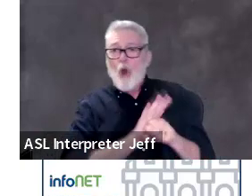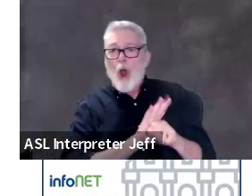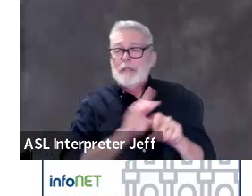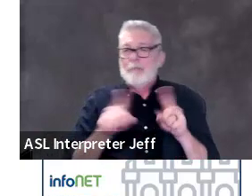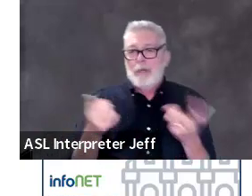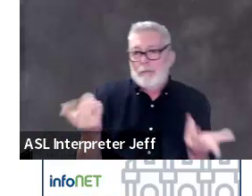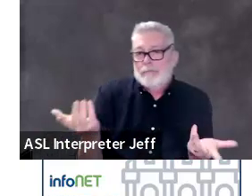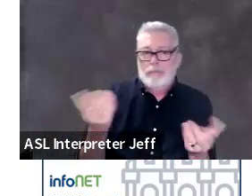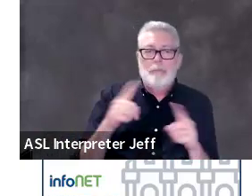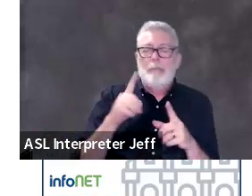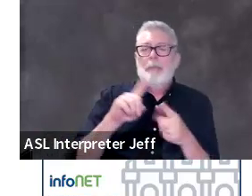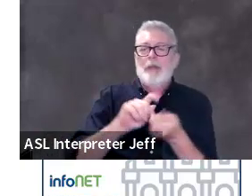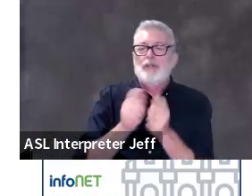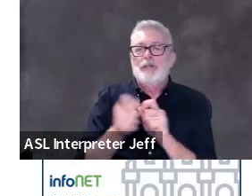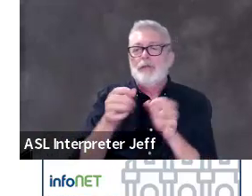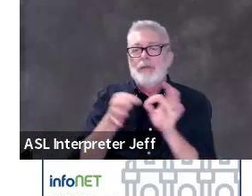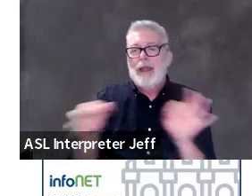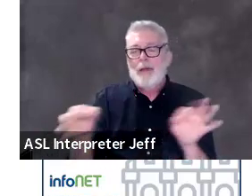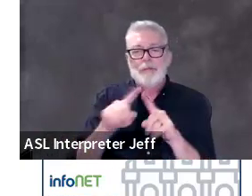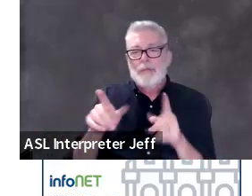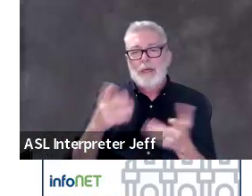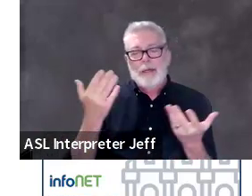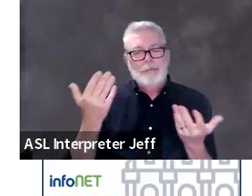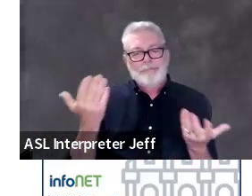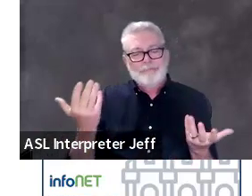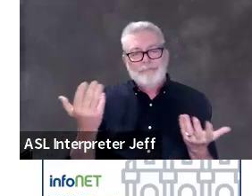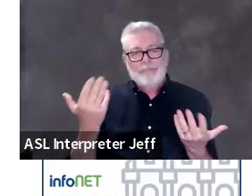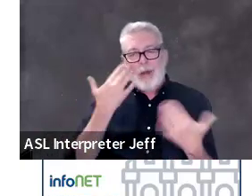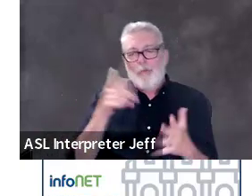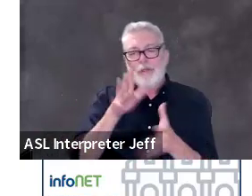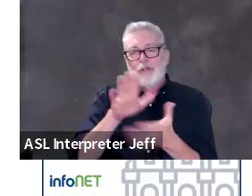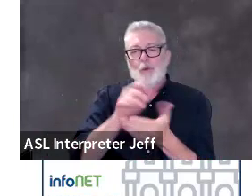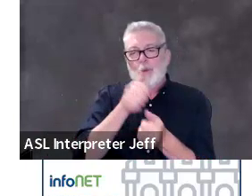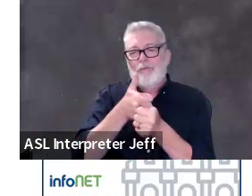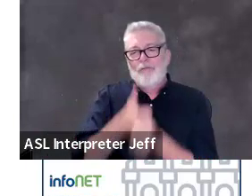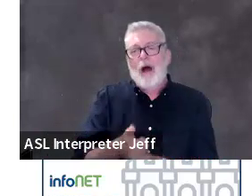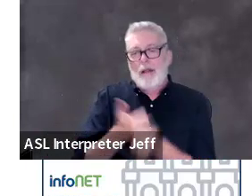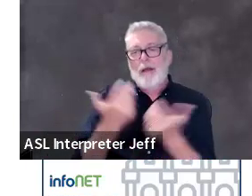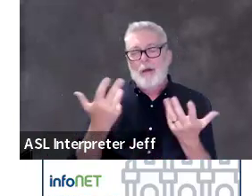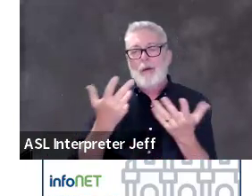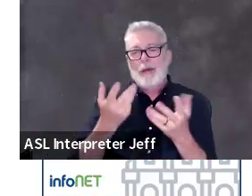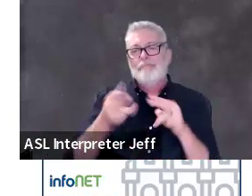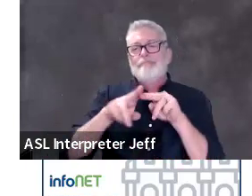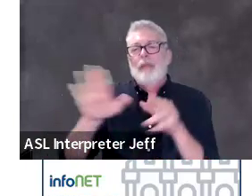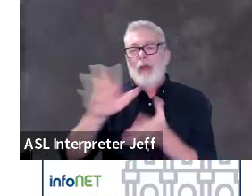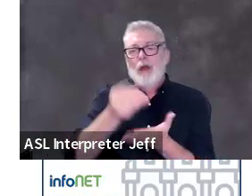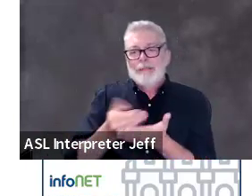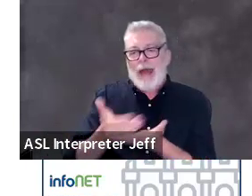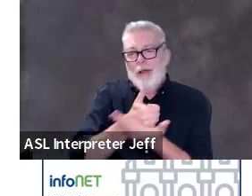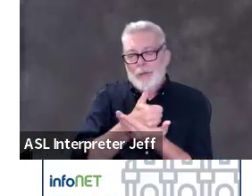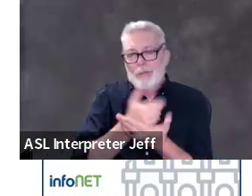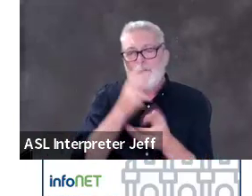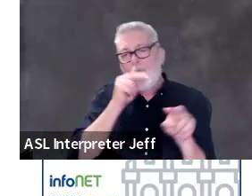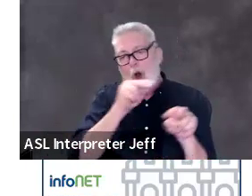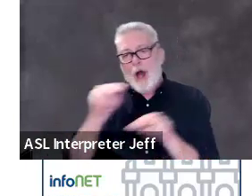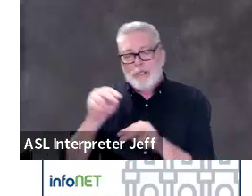language some. I'm not sure it's enough to make sure that the schools use it that way. We'll have to continue to monitor that. There